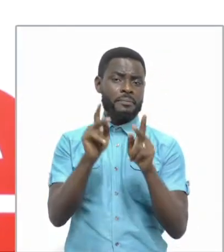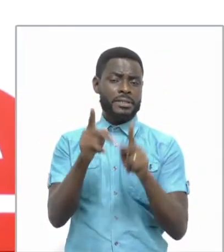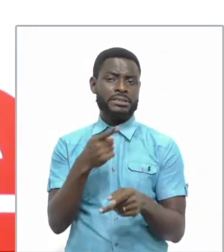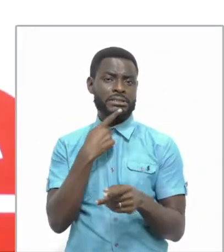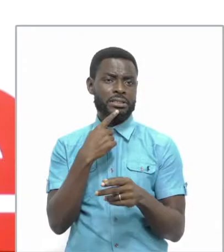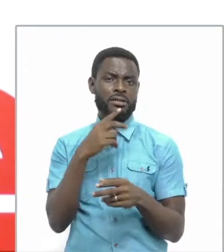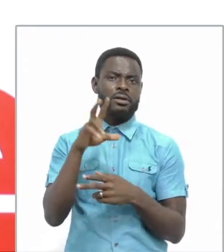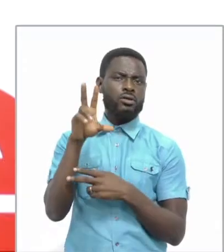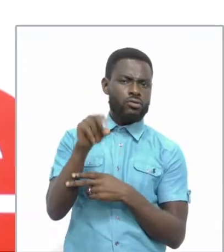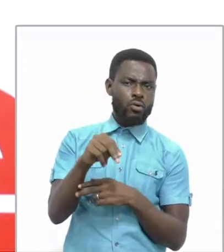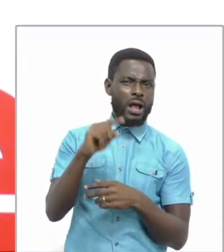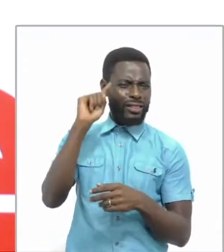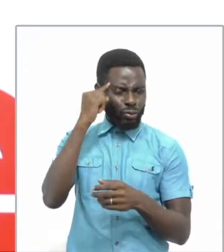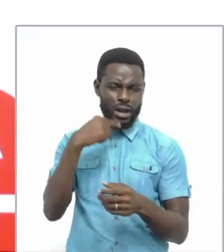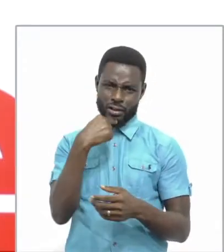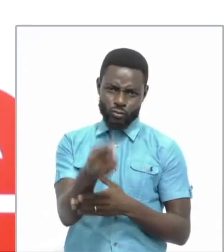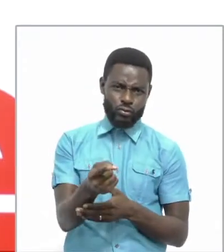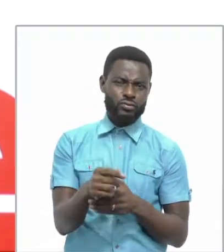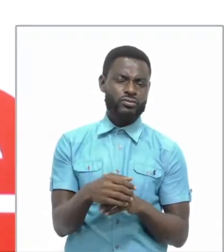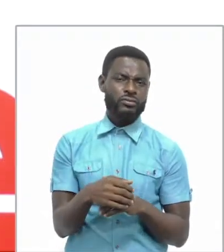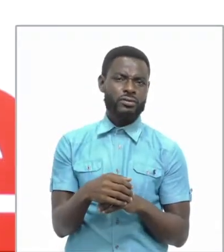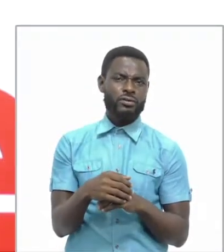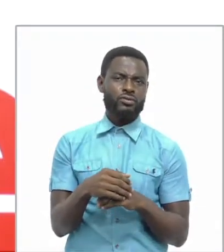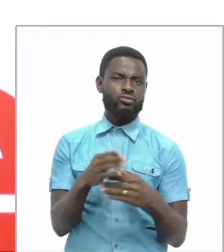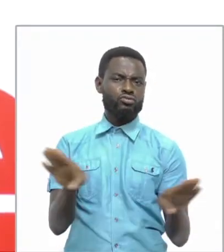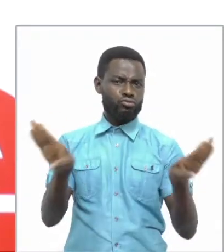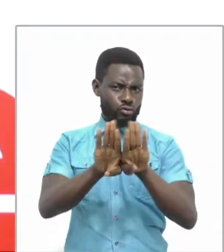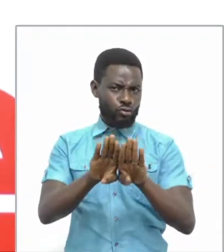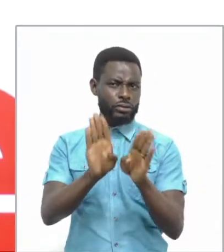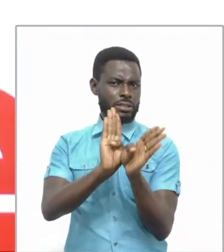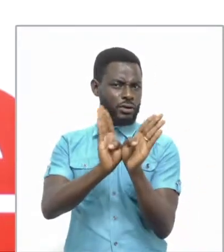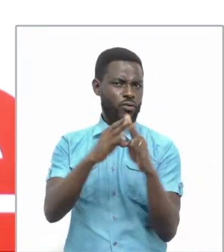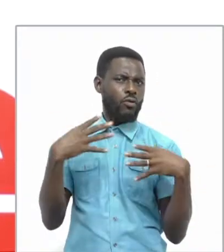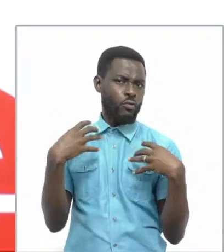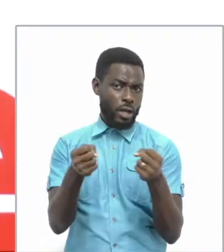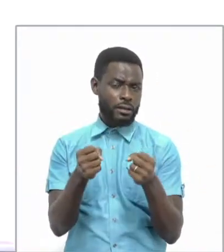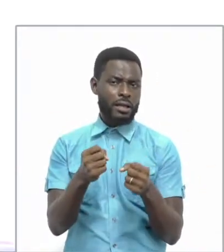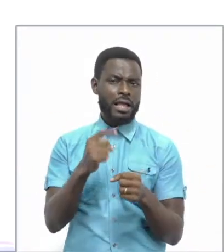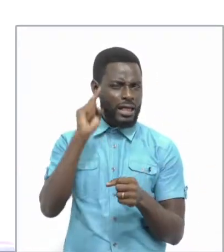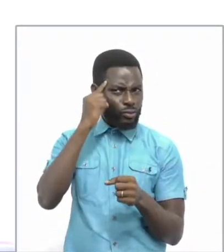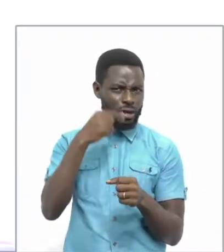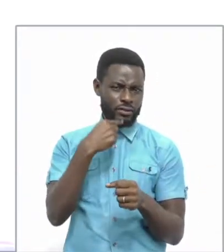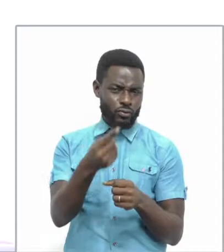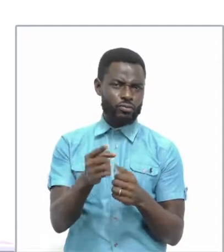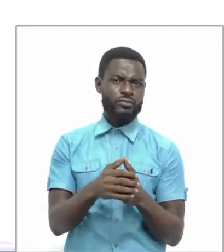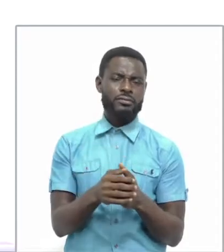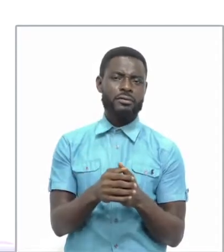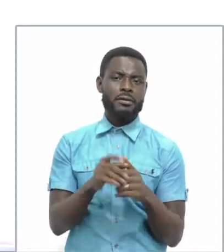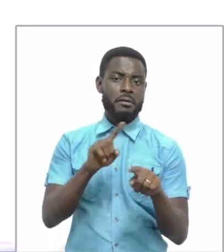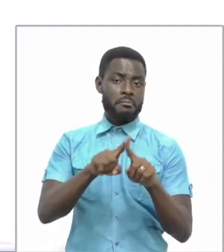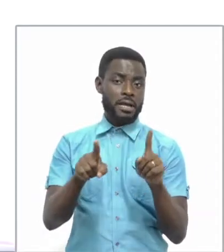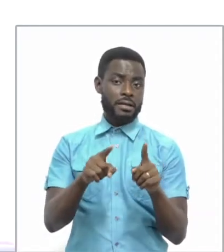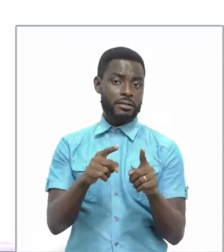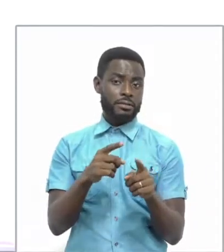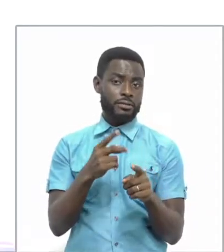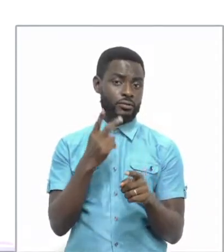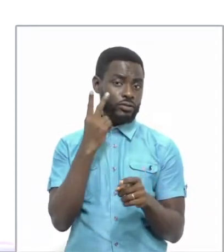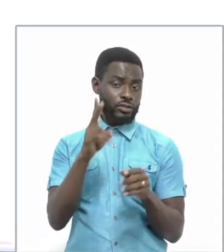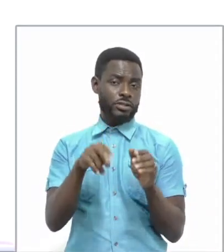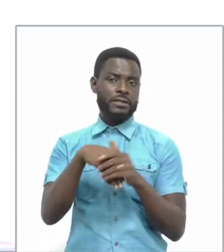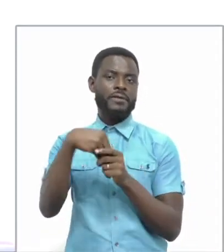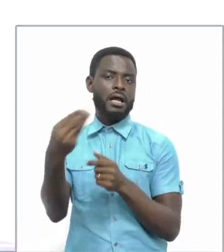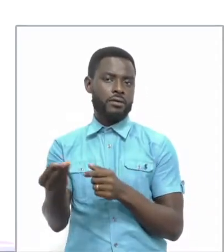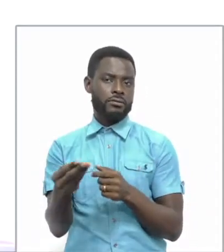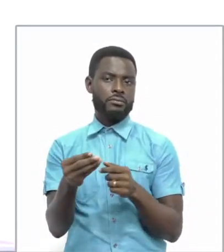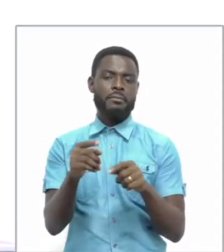saying, "No, I thought I told you to close the door properly." But then you find yourself out. So